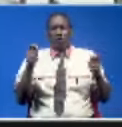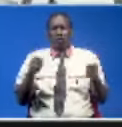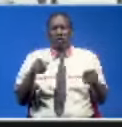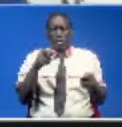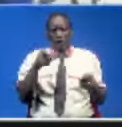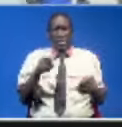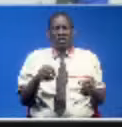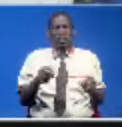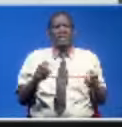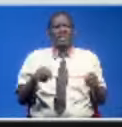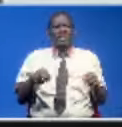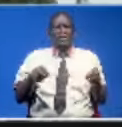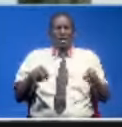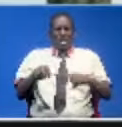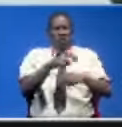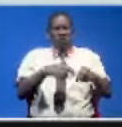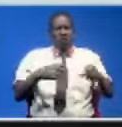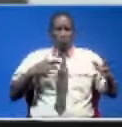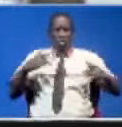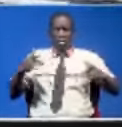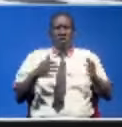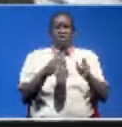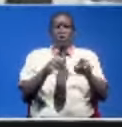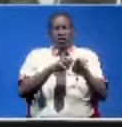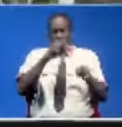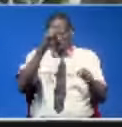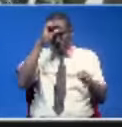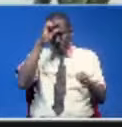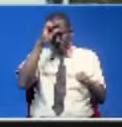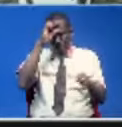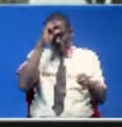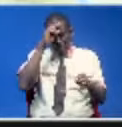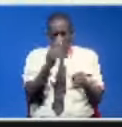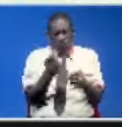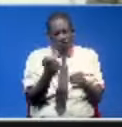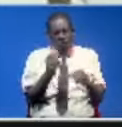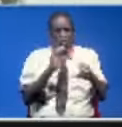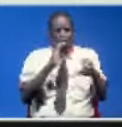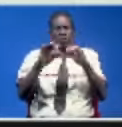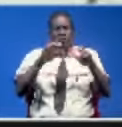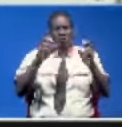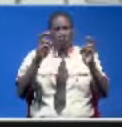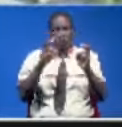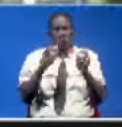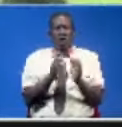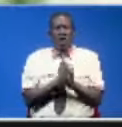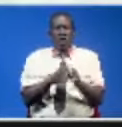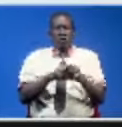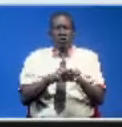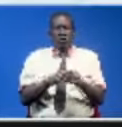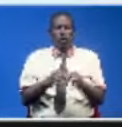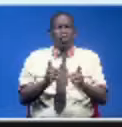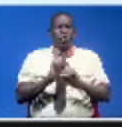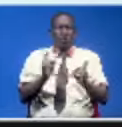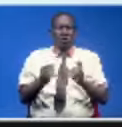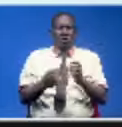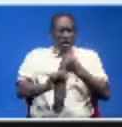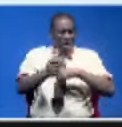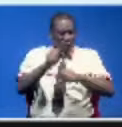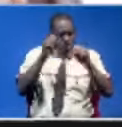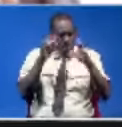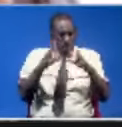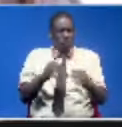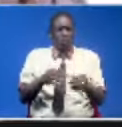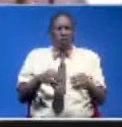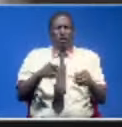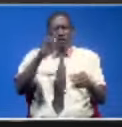a matter of national concern, more so with the government's limited communication on the matter and its equally limited visible steps to justice for the